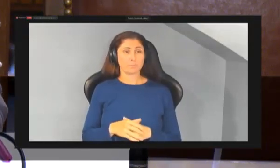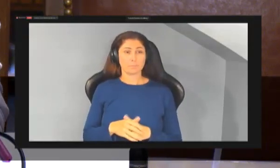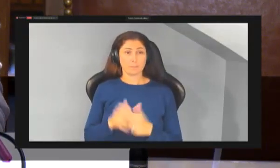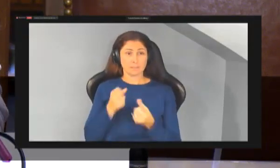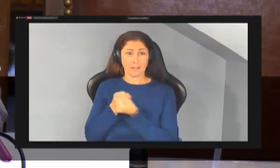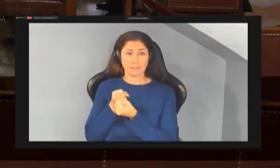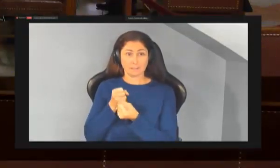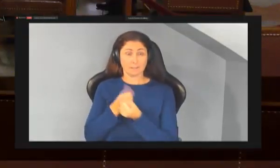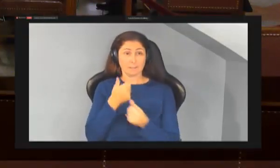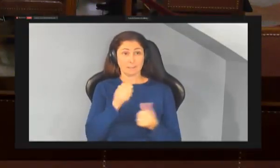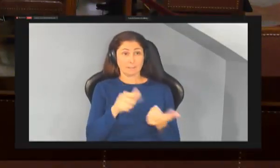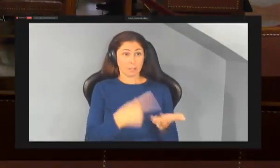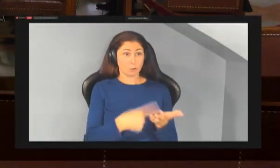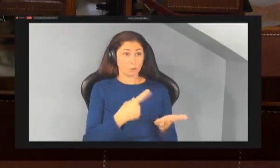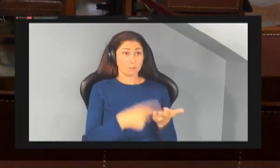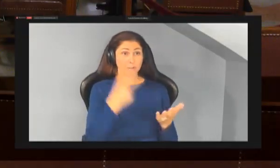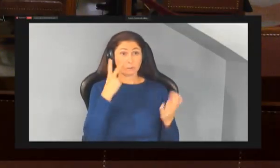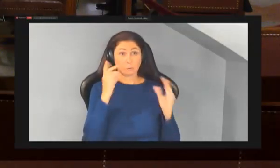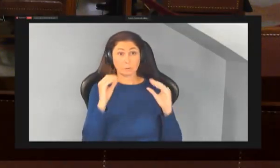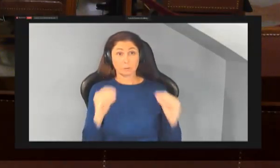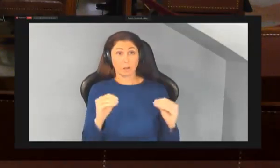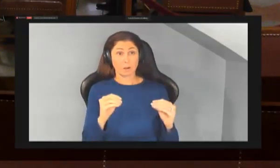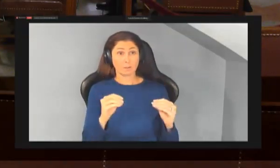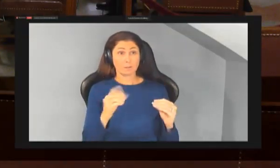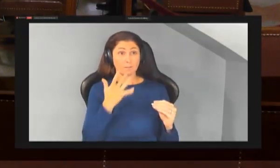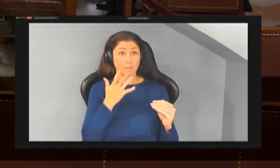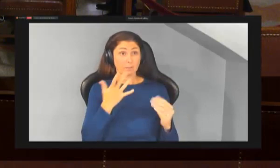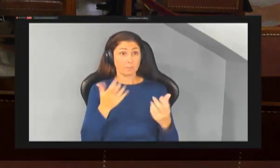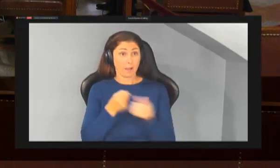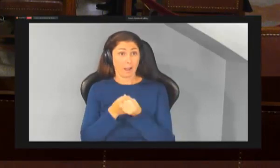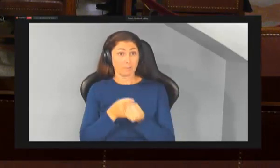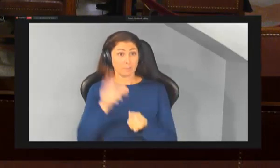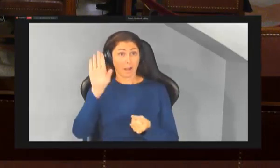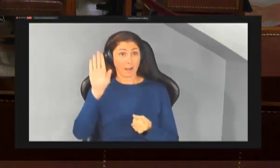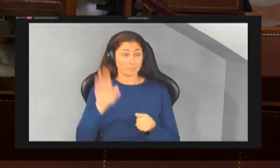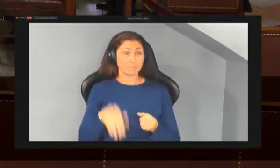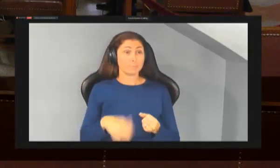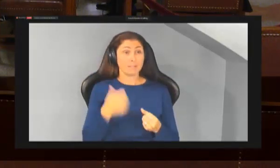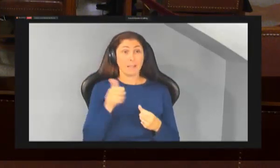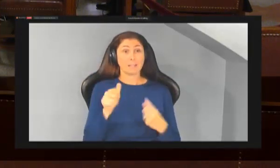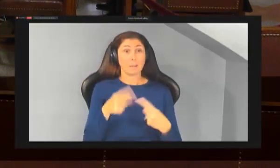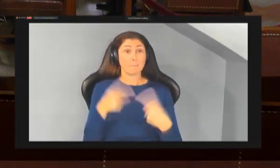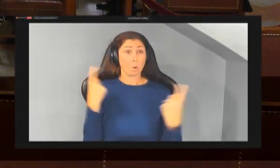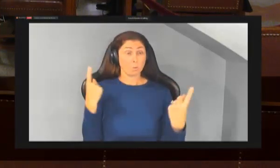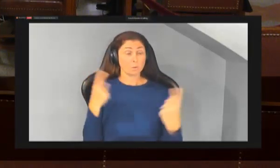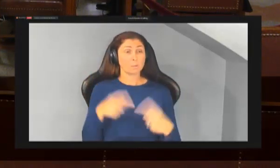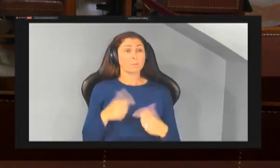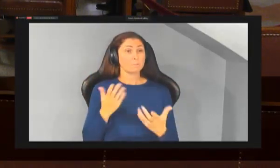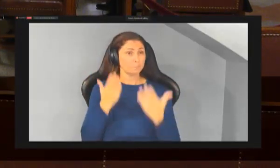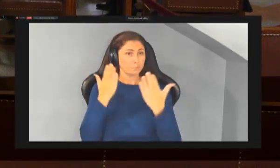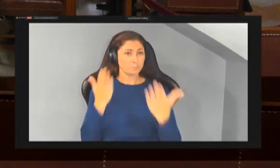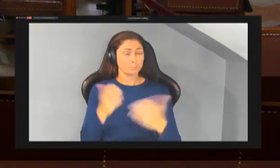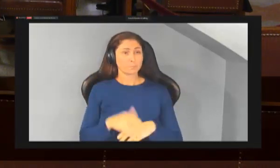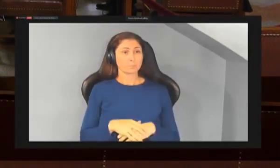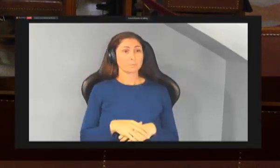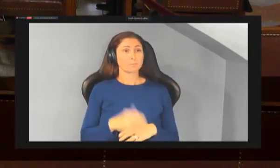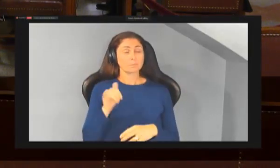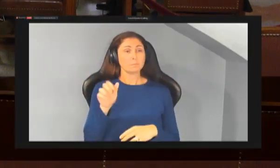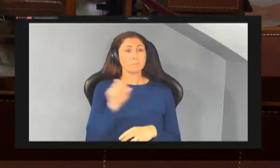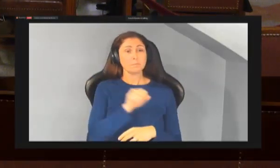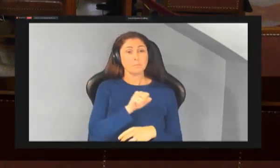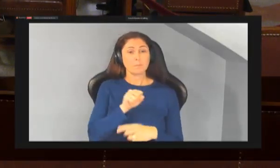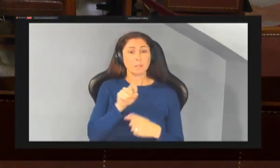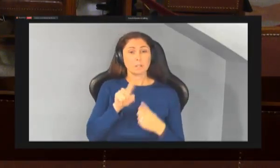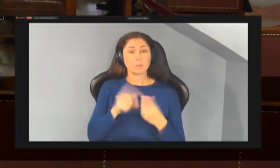discussion? Seeing none, all those in favor say aye. Aye. Aye. Any opposed? Affirmative recommendation. That takes us to Land Use Economic